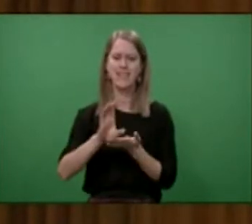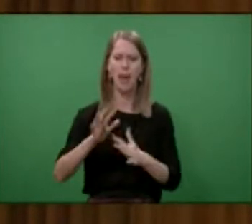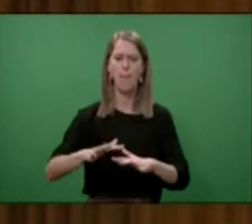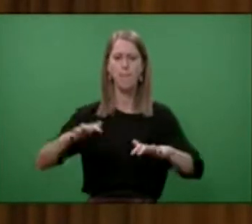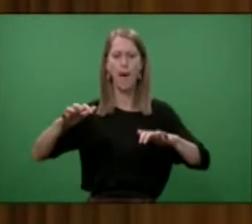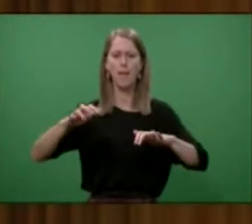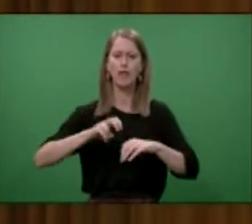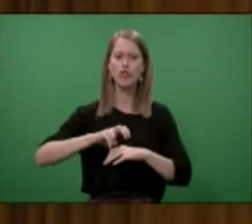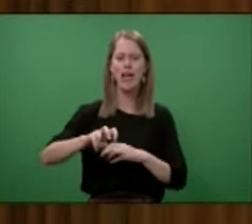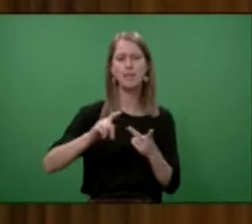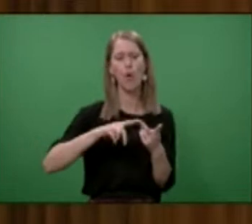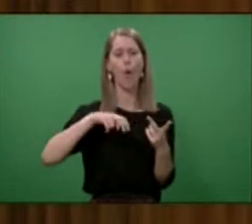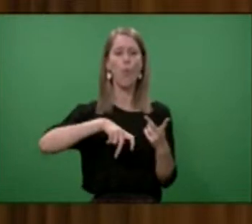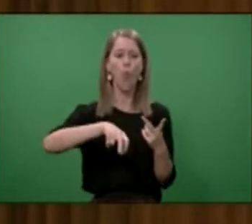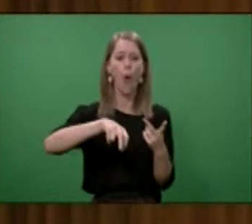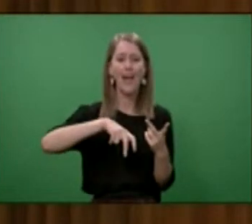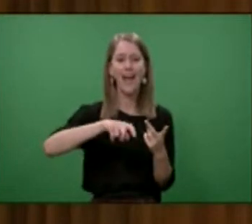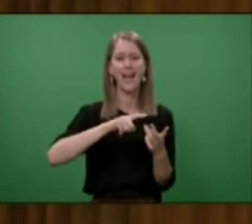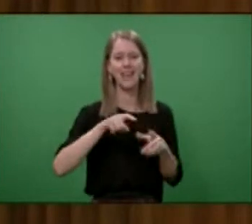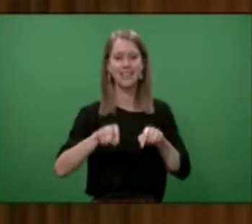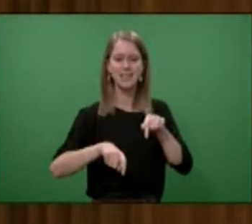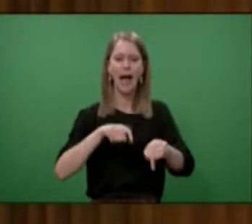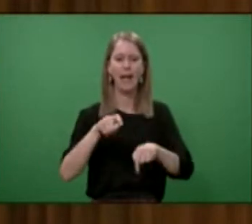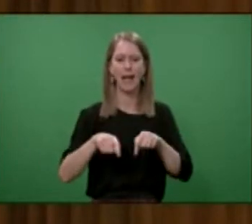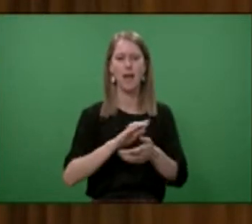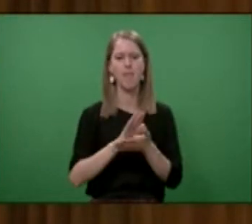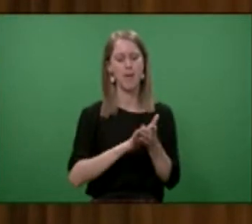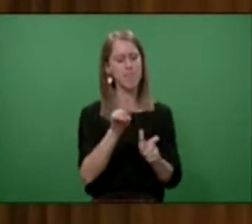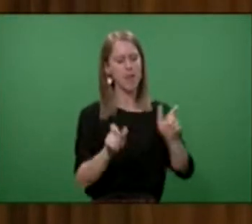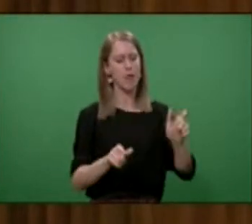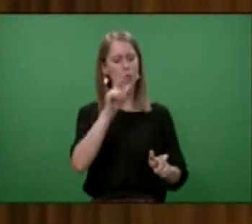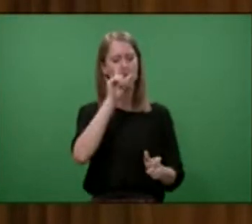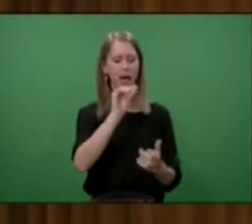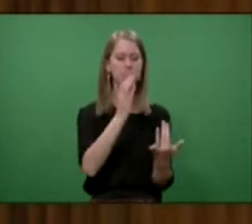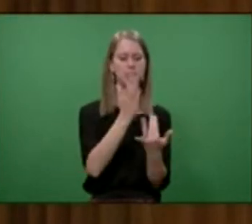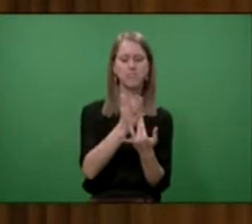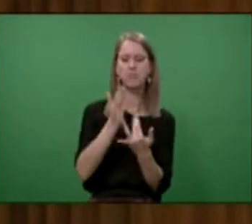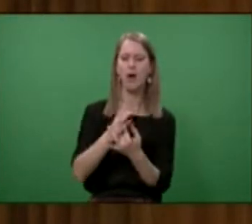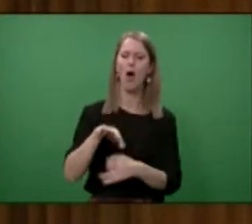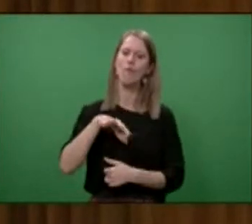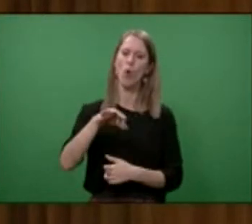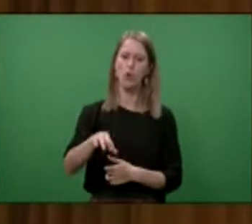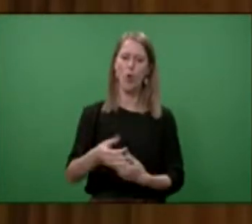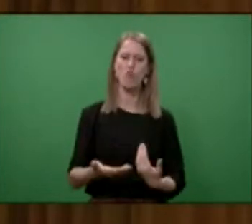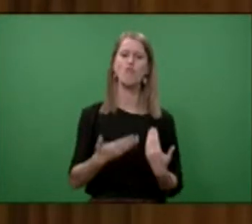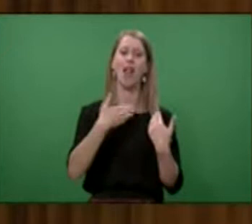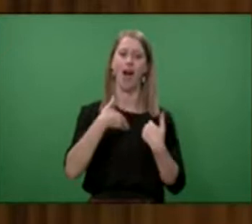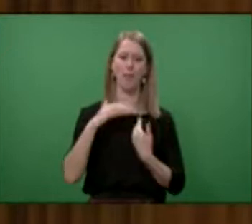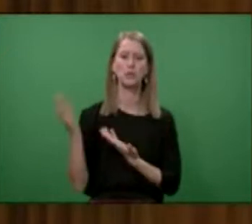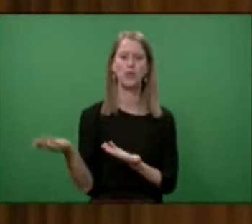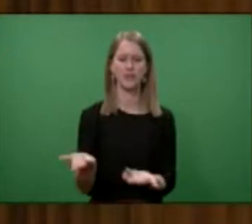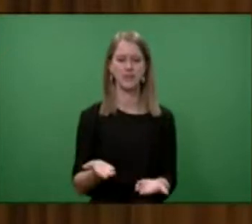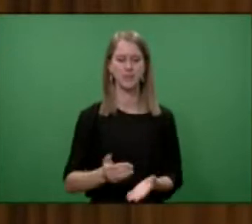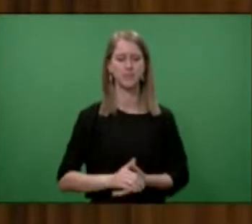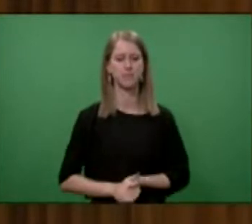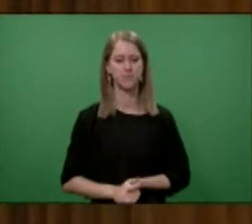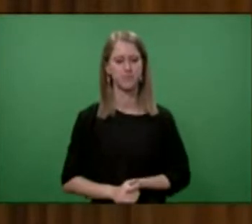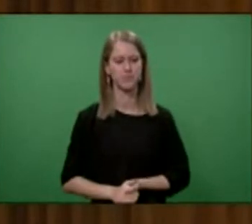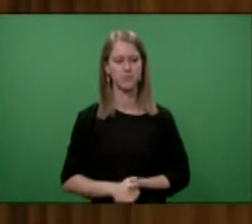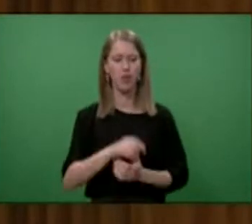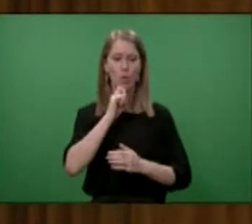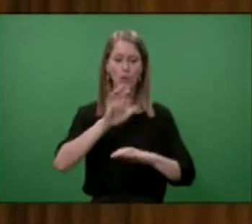and cycling, so users have a more accessible, affordable and reliable service, and